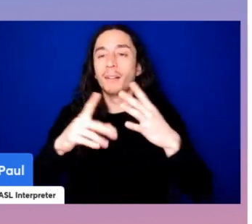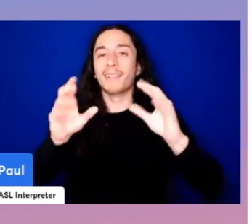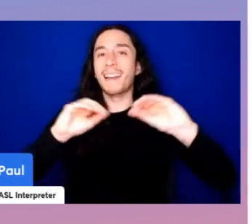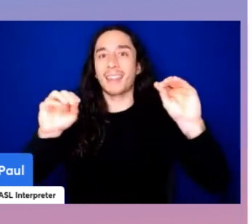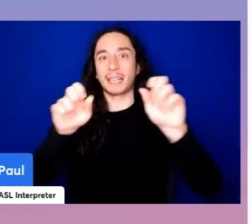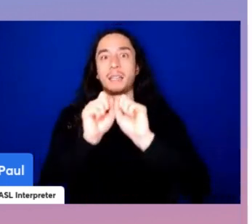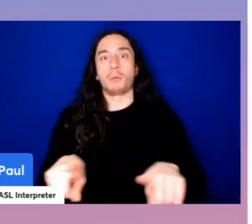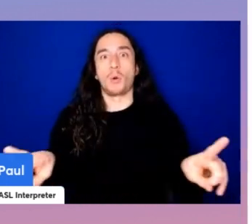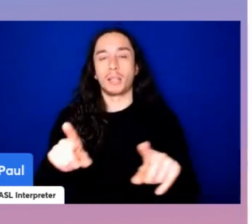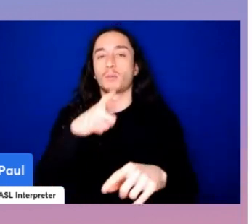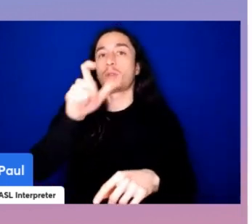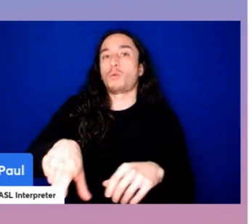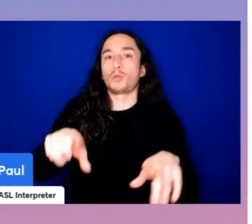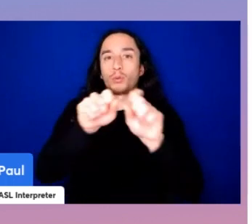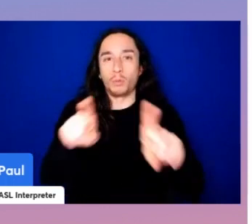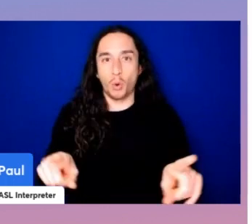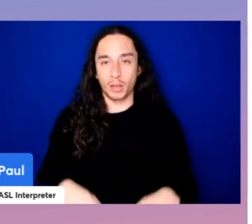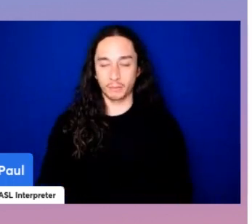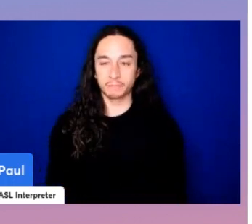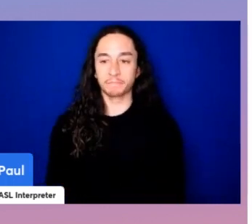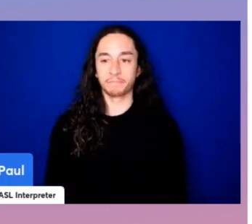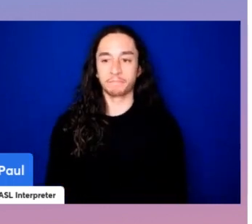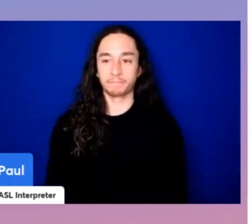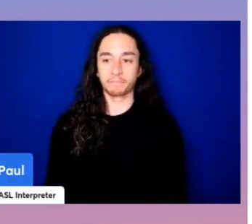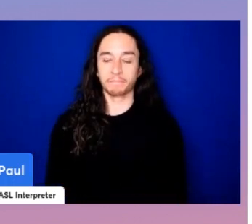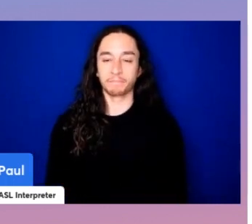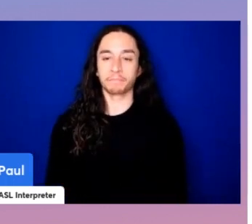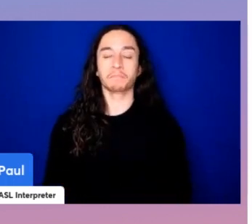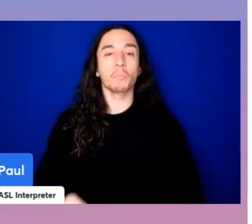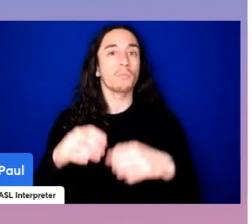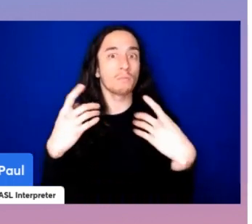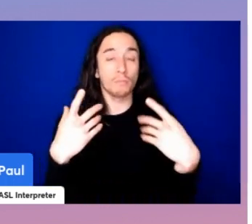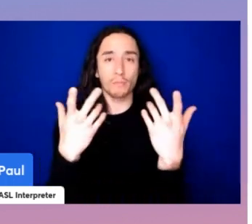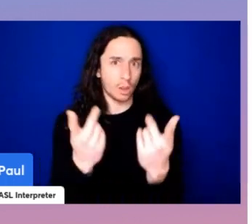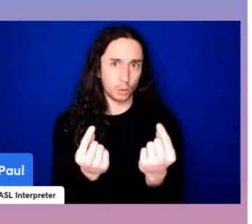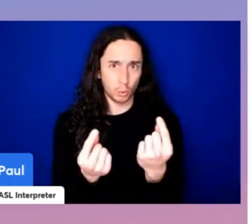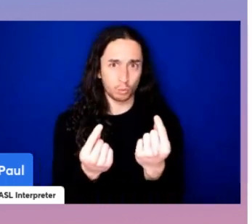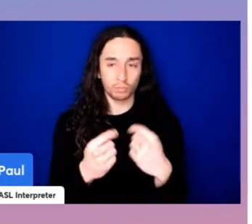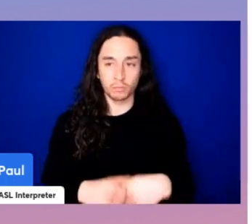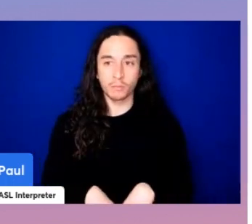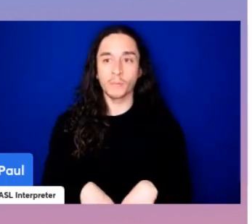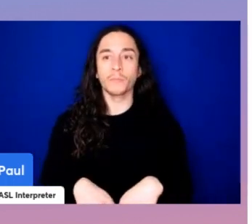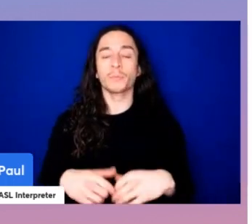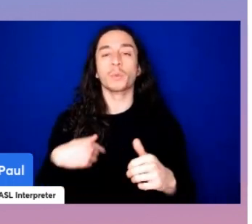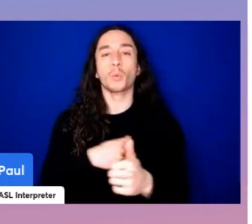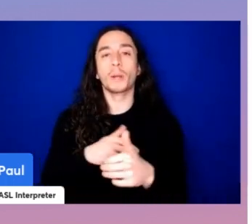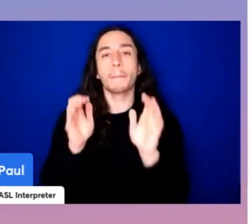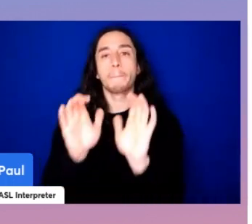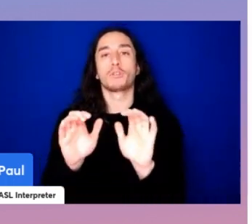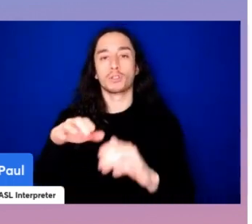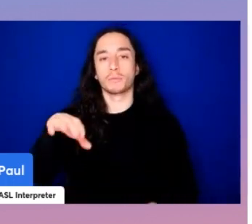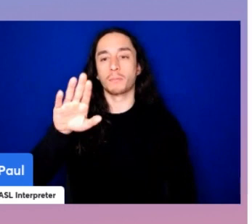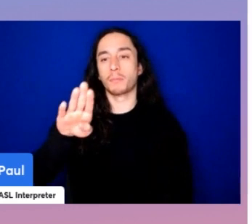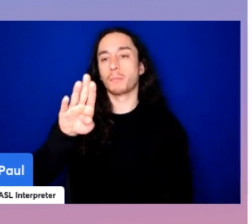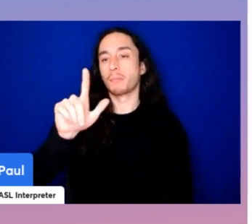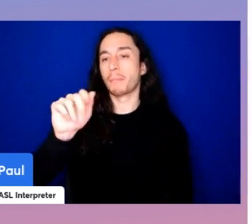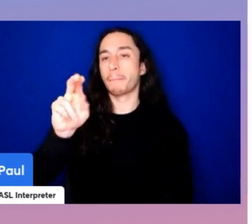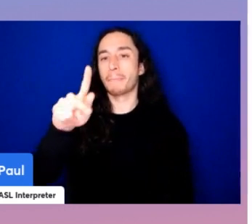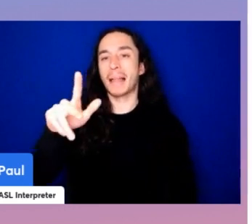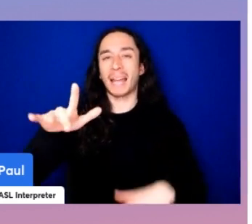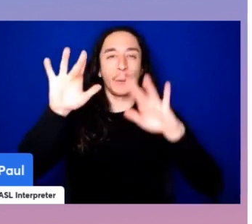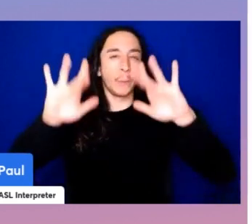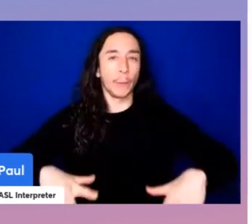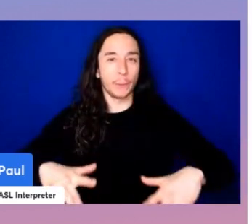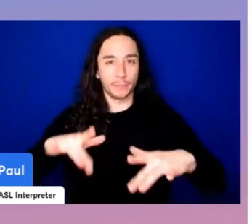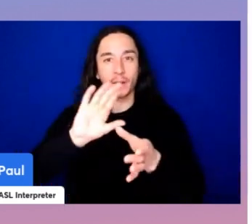deployed that wasn't supposed to get deployed. So what we do instead is that we push a blank configuration and then